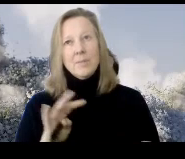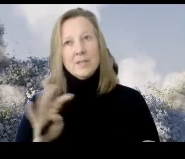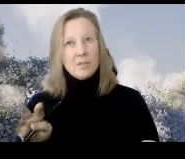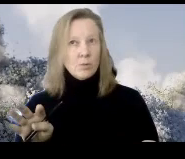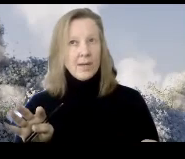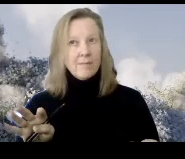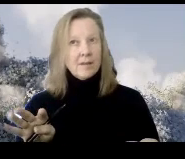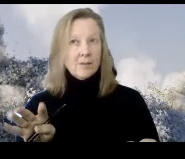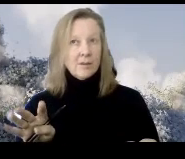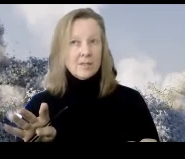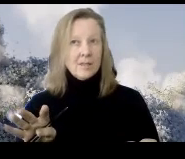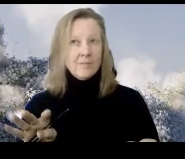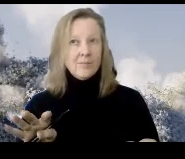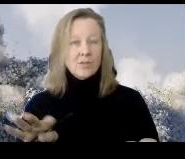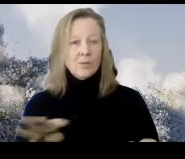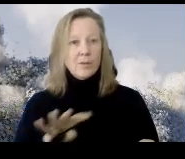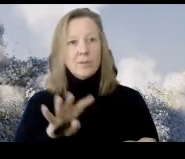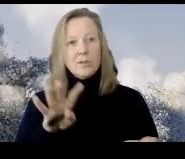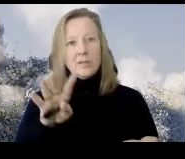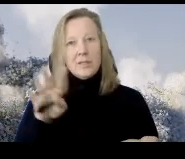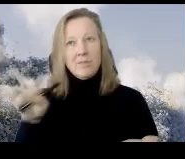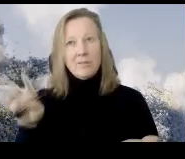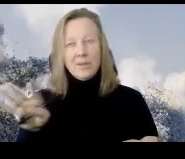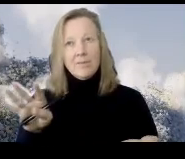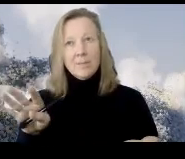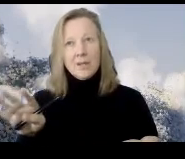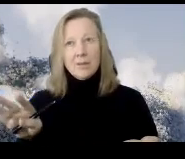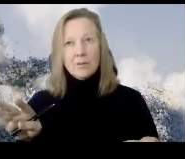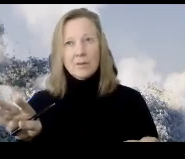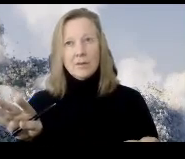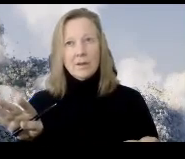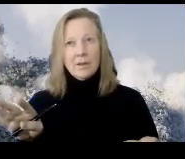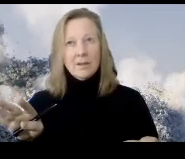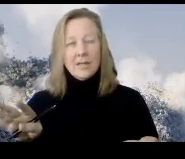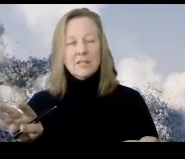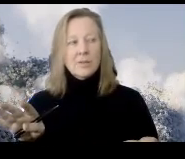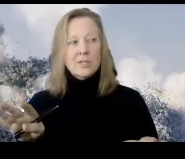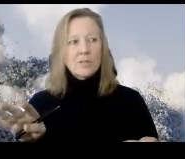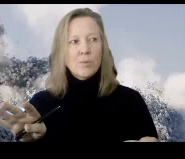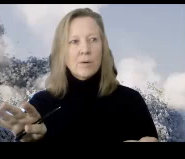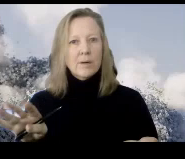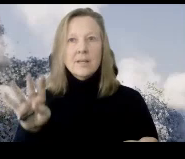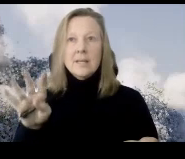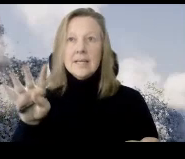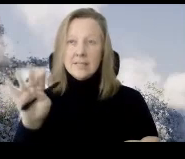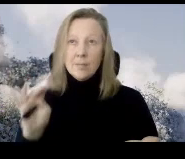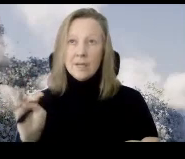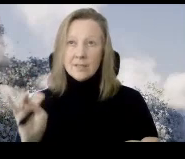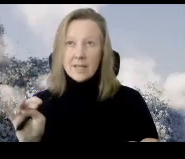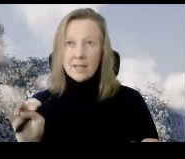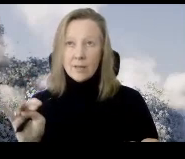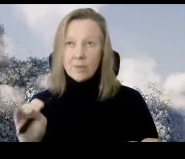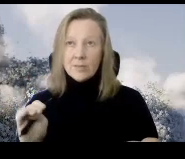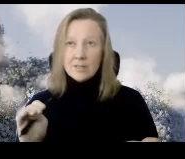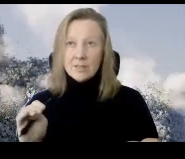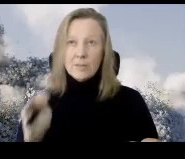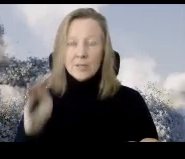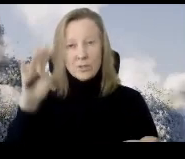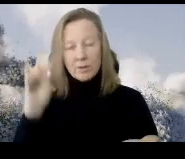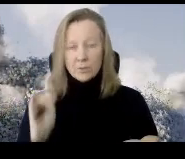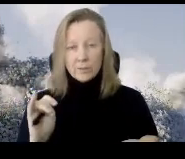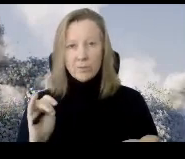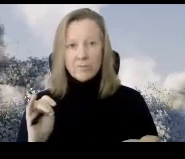The pharmacists don't have that on their OSCE. So we give them another lesson, which is more on skimming and scanning